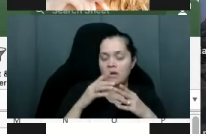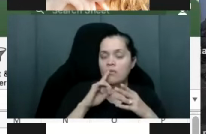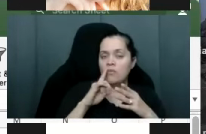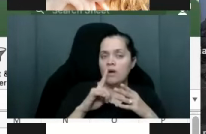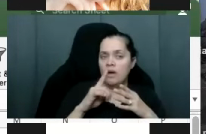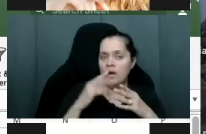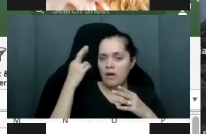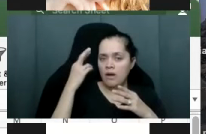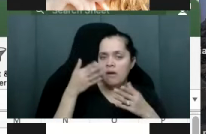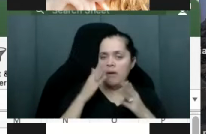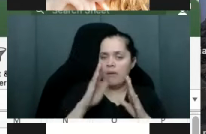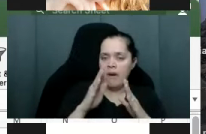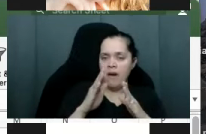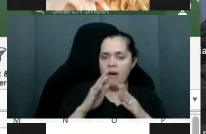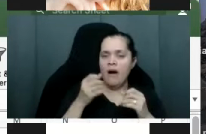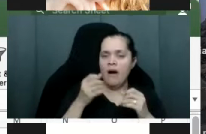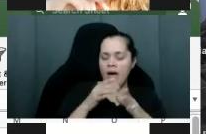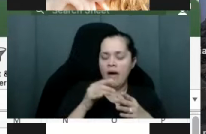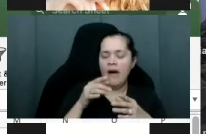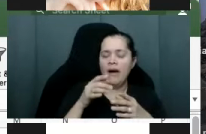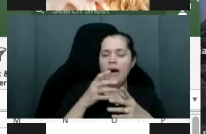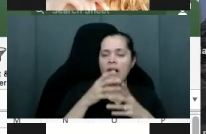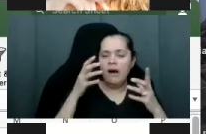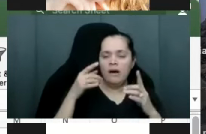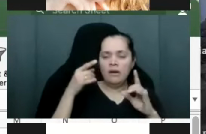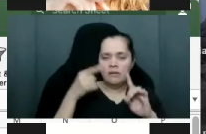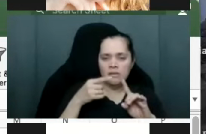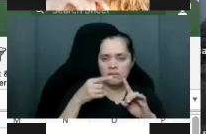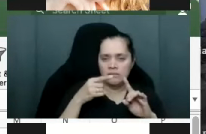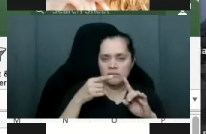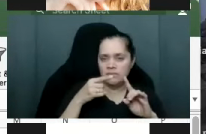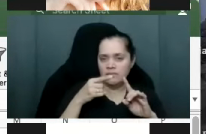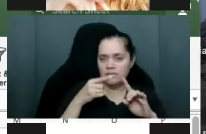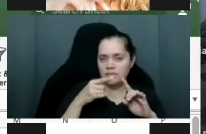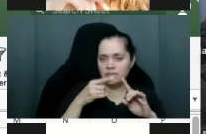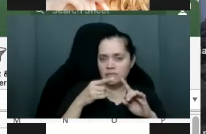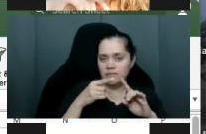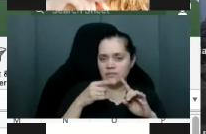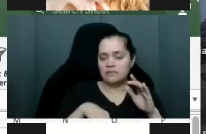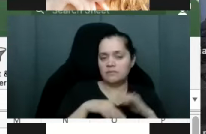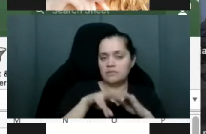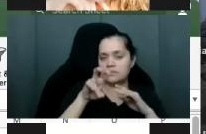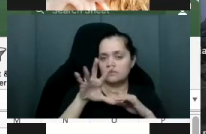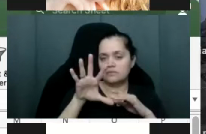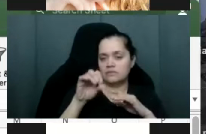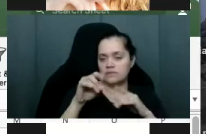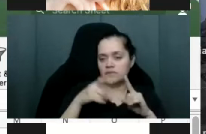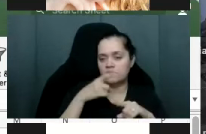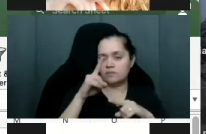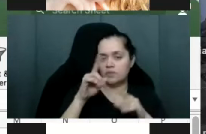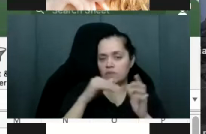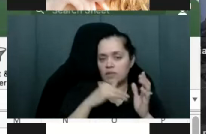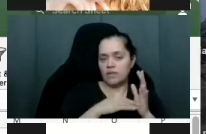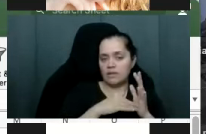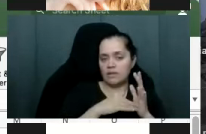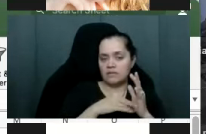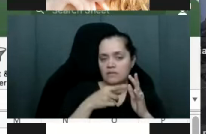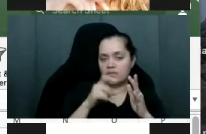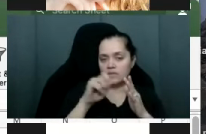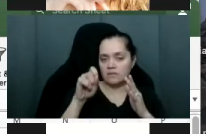reasonable way, allow you to get a lot of points, up to 250 out of the 1,000 for the